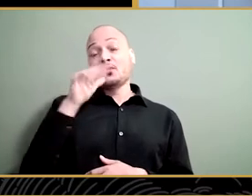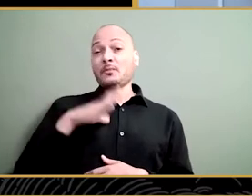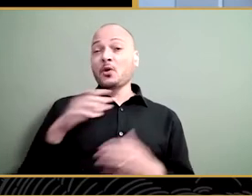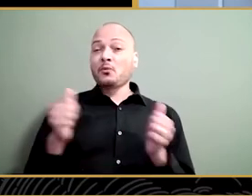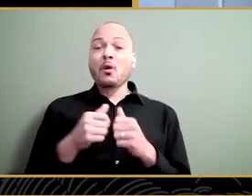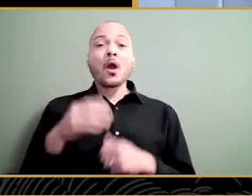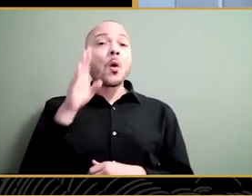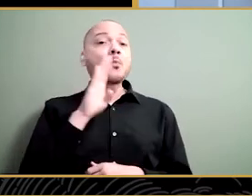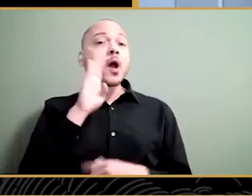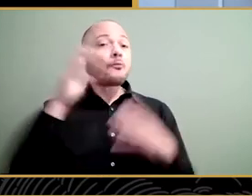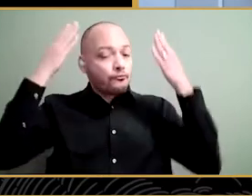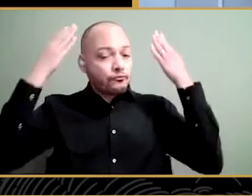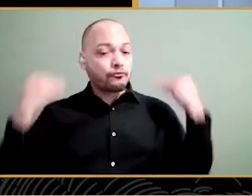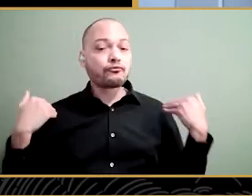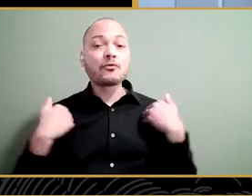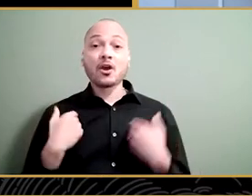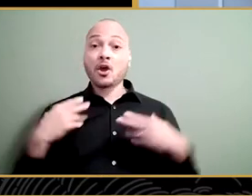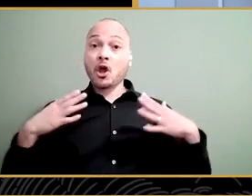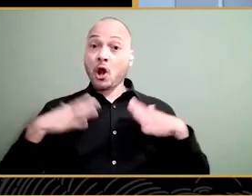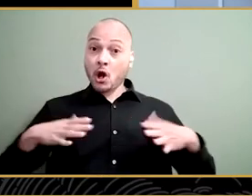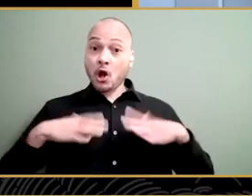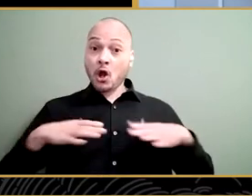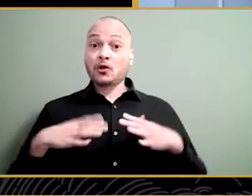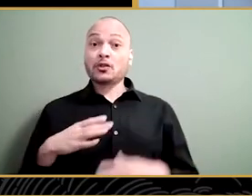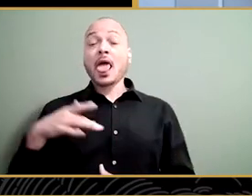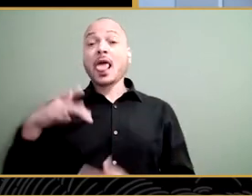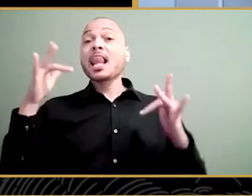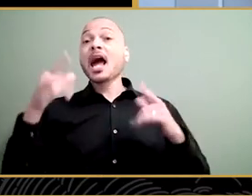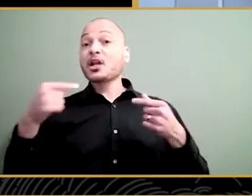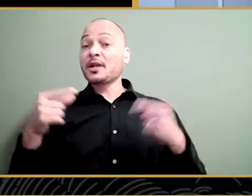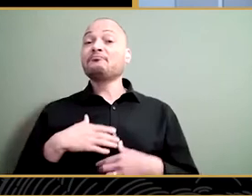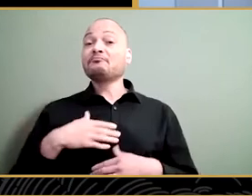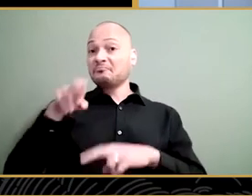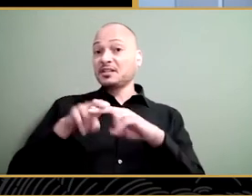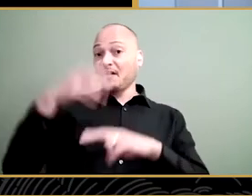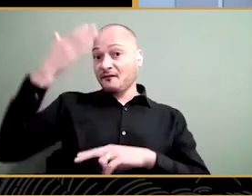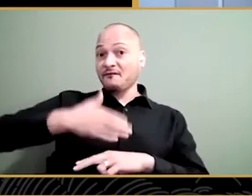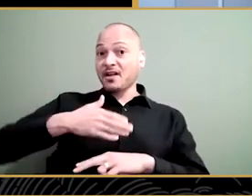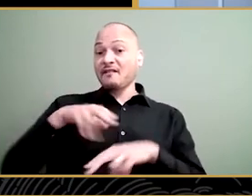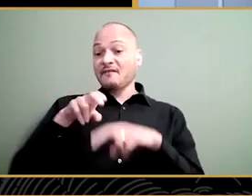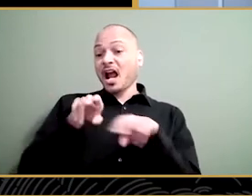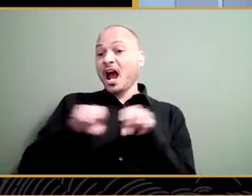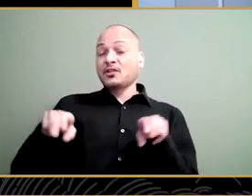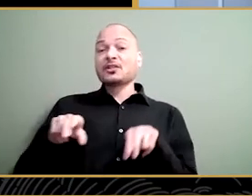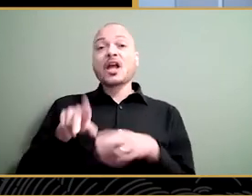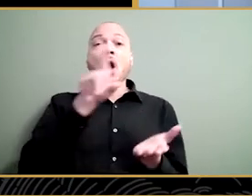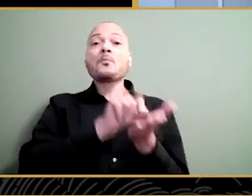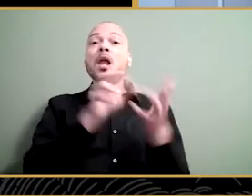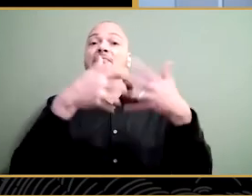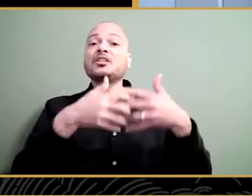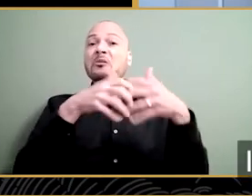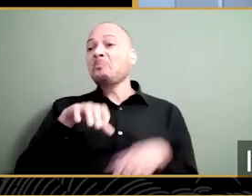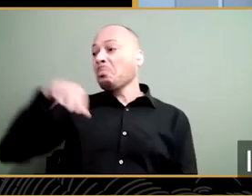hair. I am wearing a light green knit top. I'm sitting in front of a gray couch and a black printer on top of a white side table.